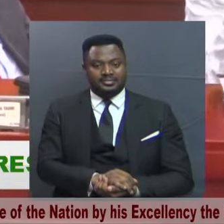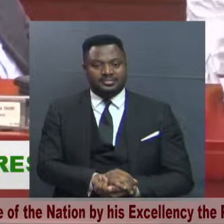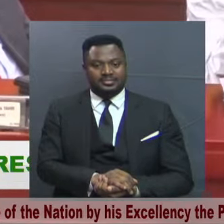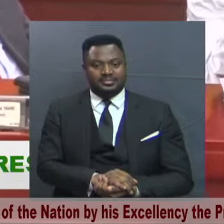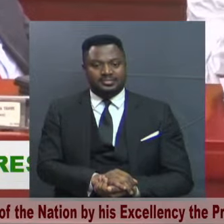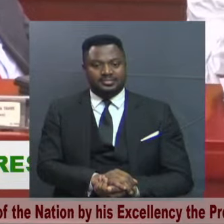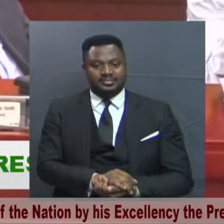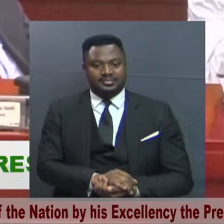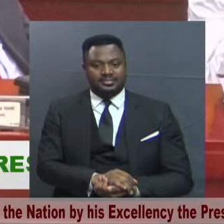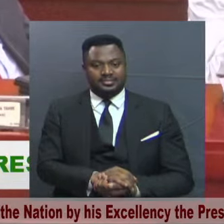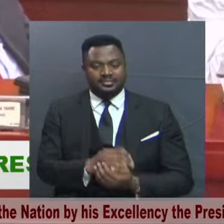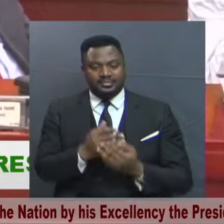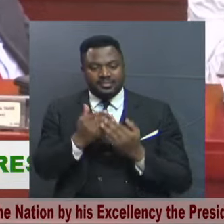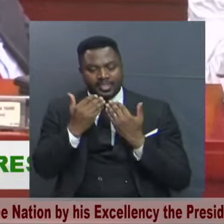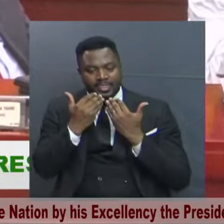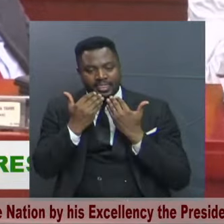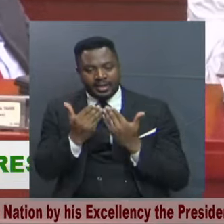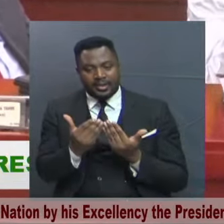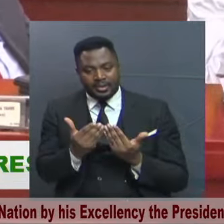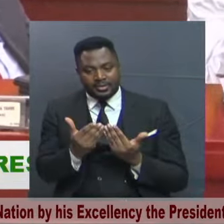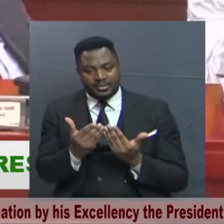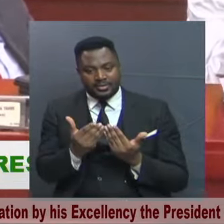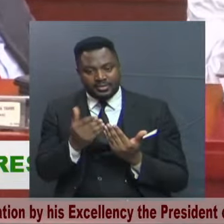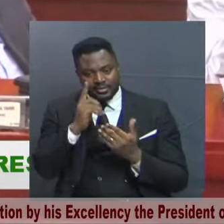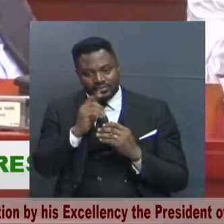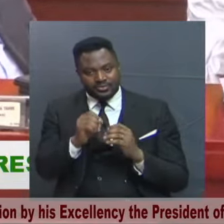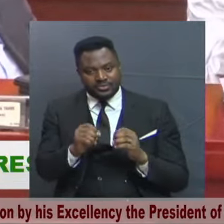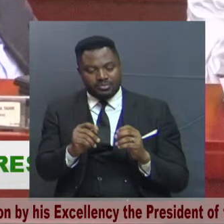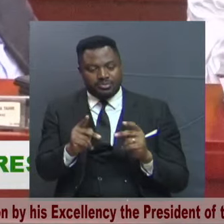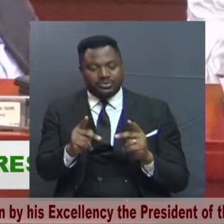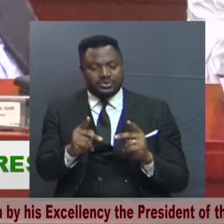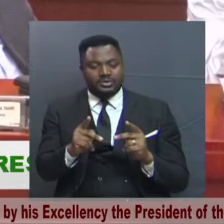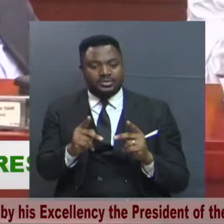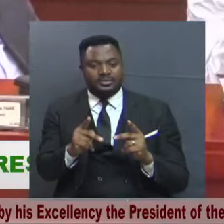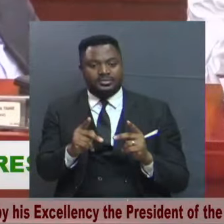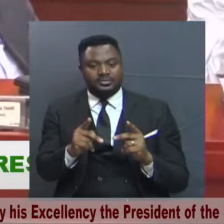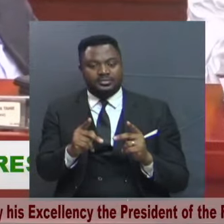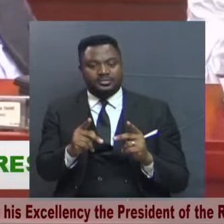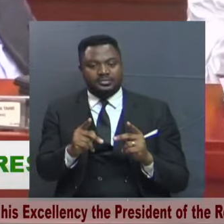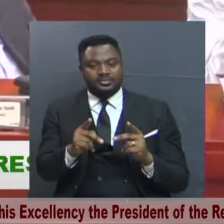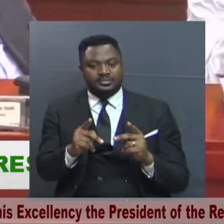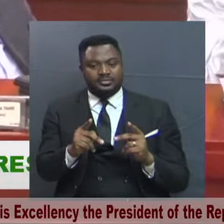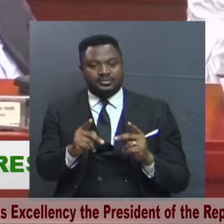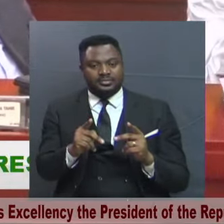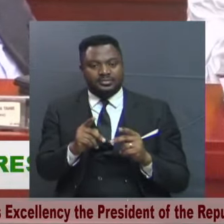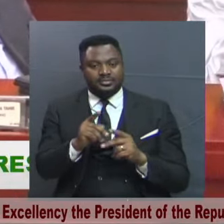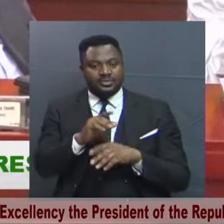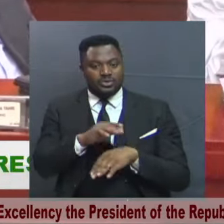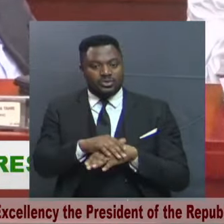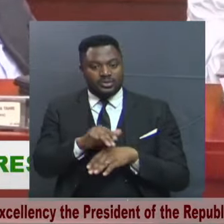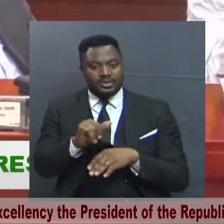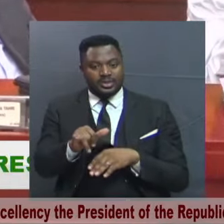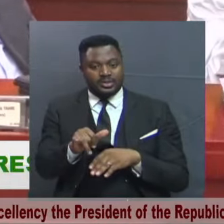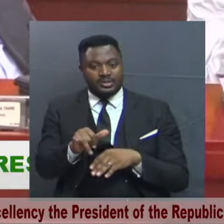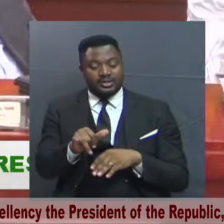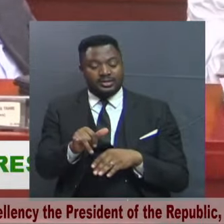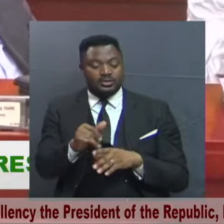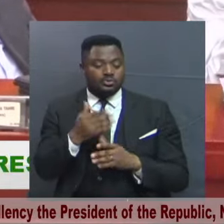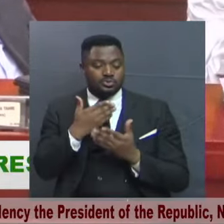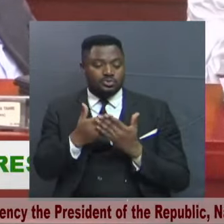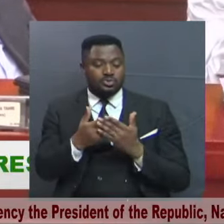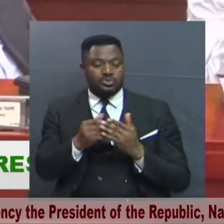speaker thank you for the opportunity Mr Speaker on such an auspicious